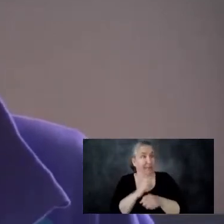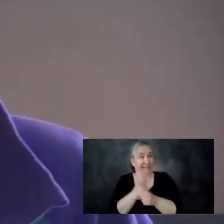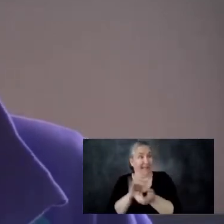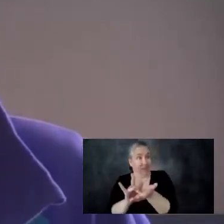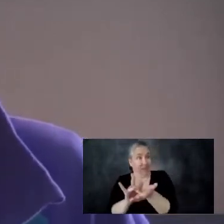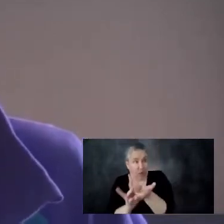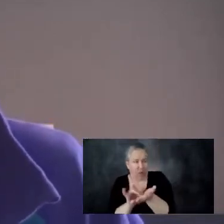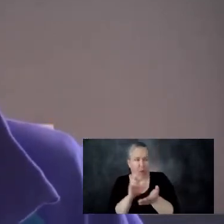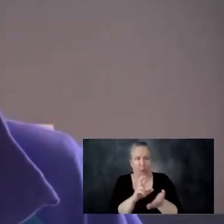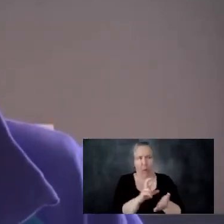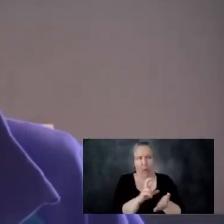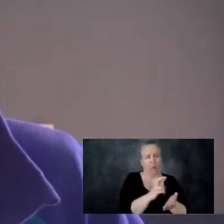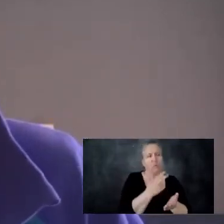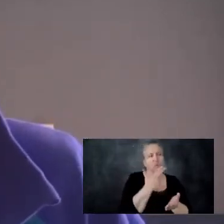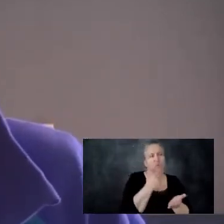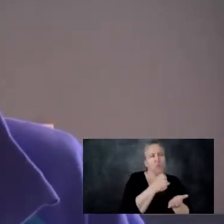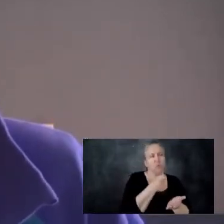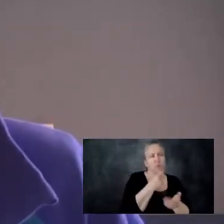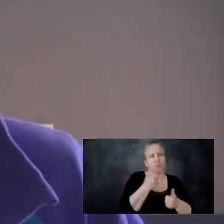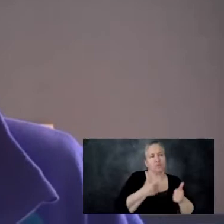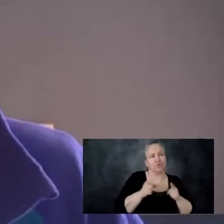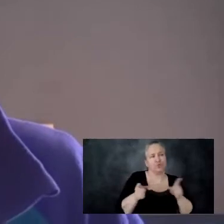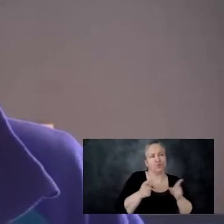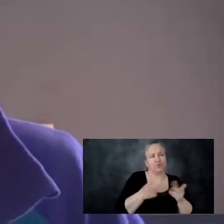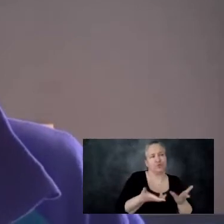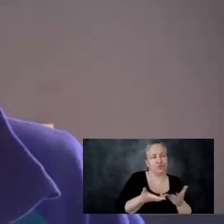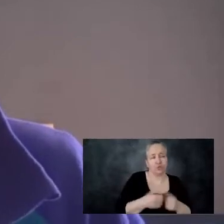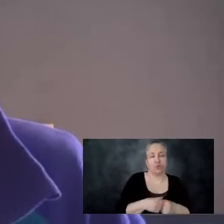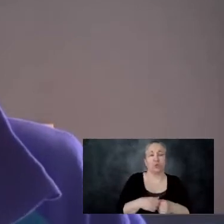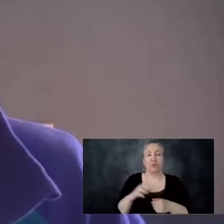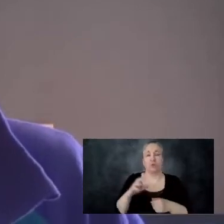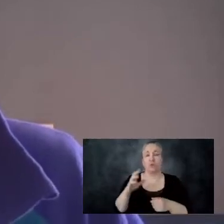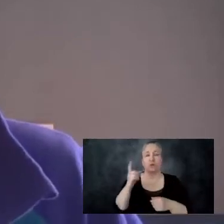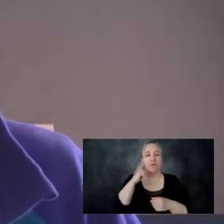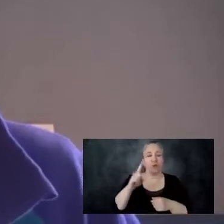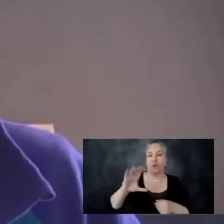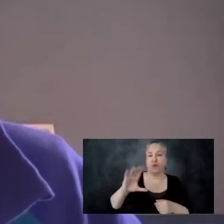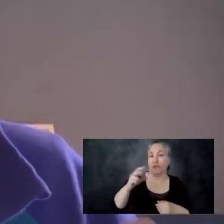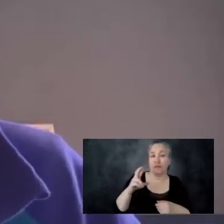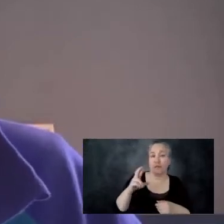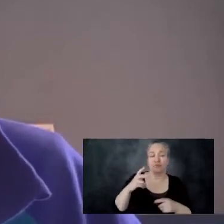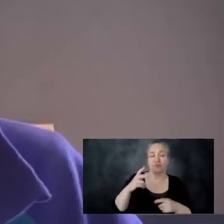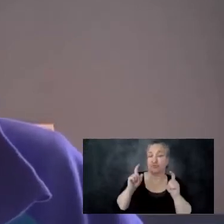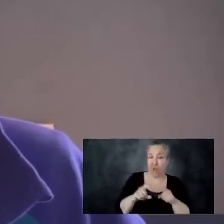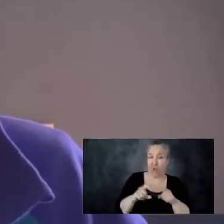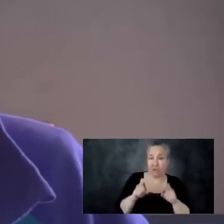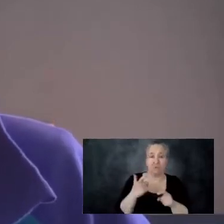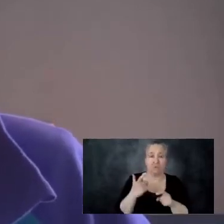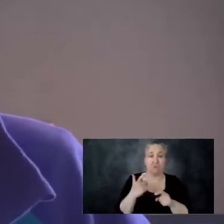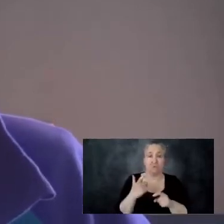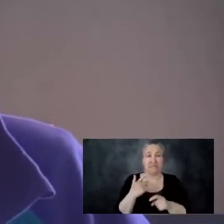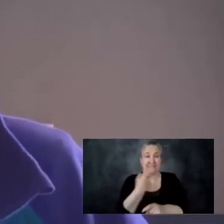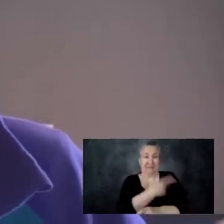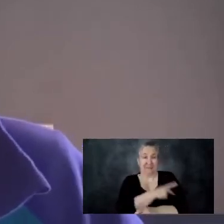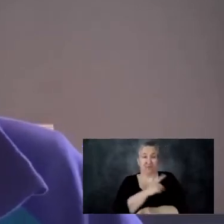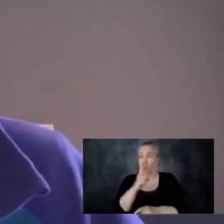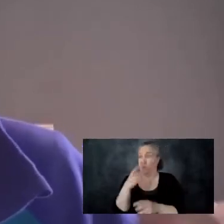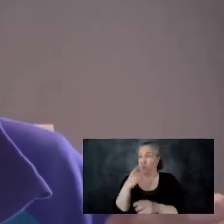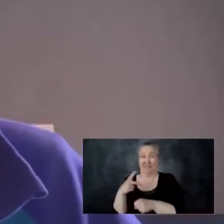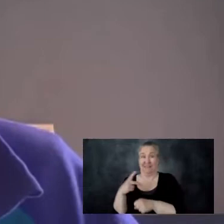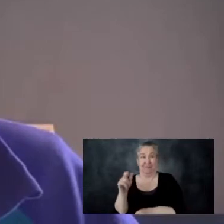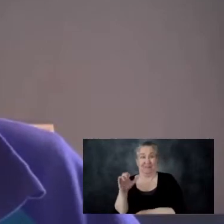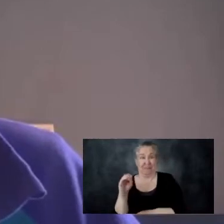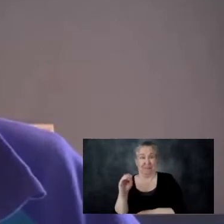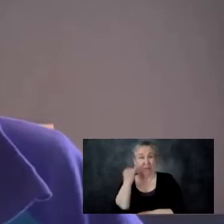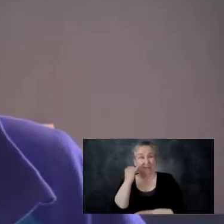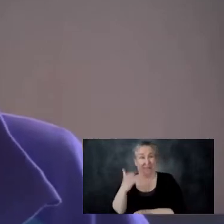get placebo? For cancer trials, we don't do trials where a patient only gets placebo when they